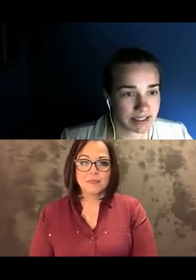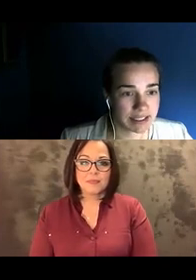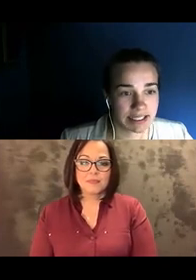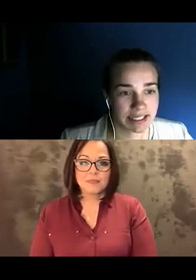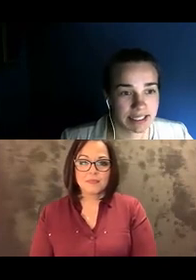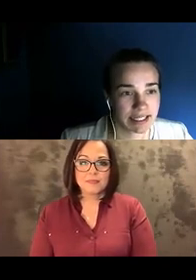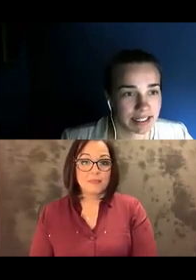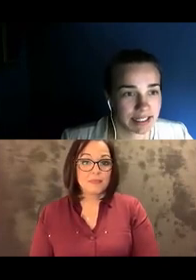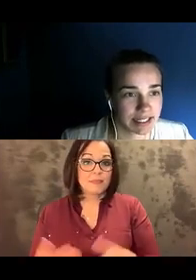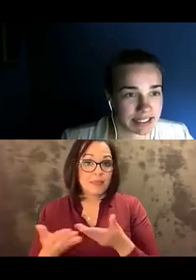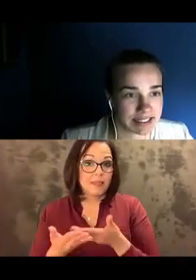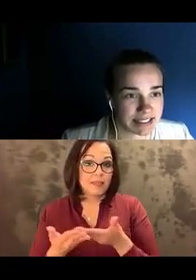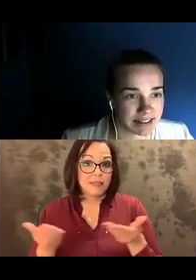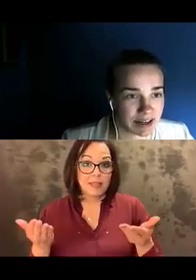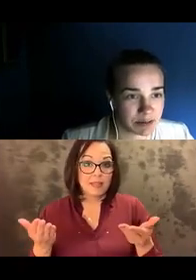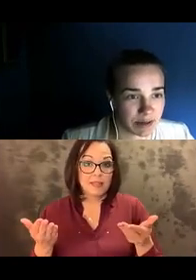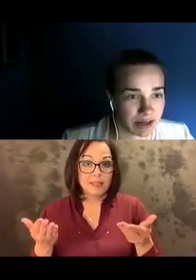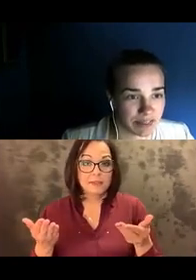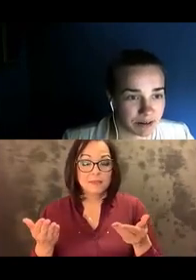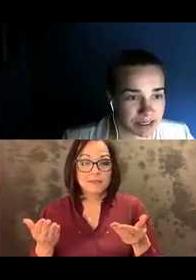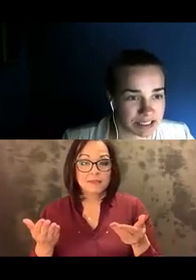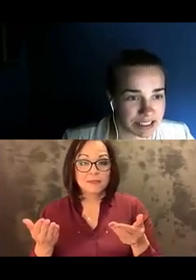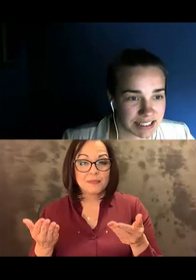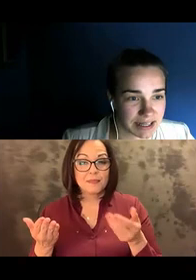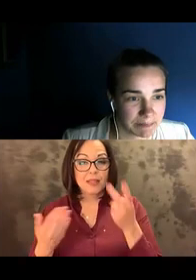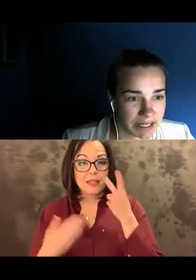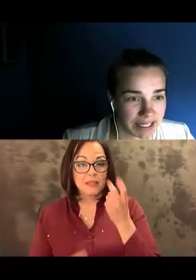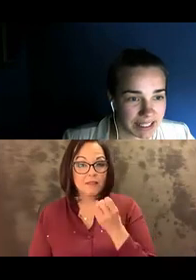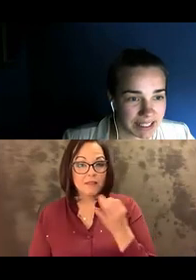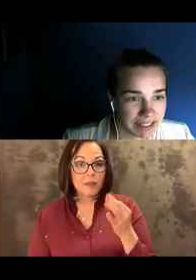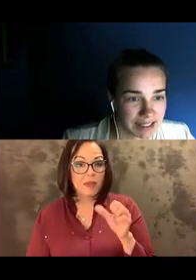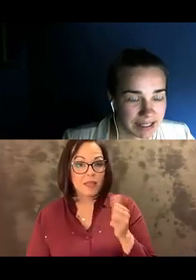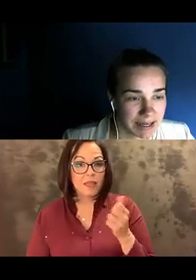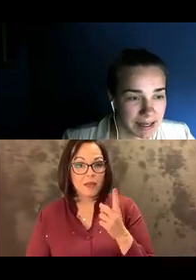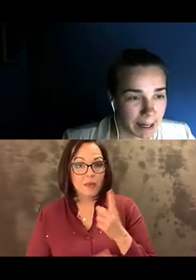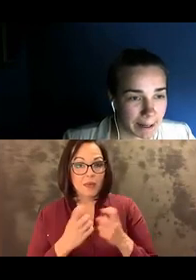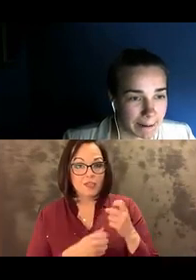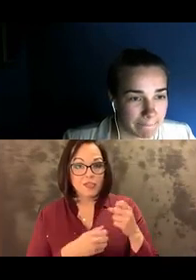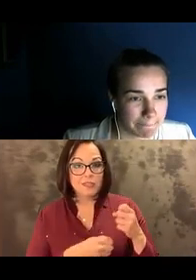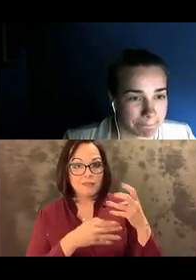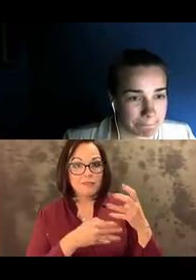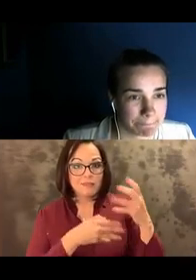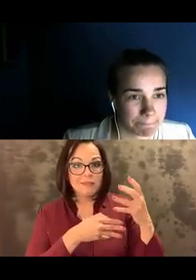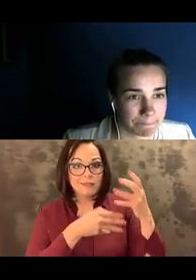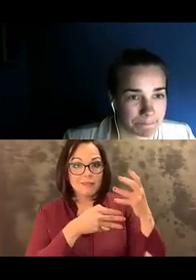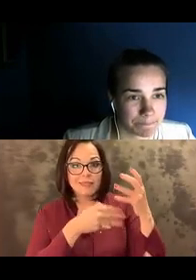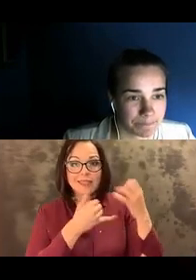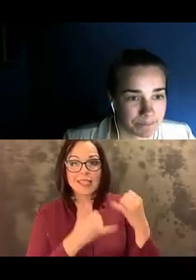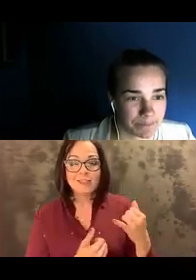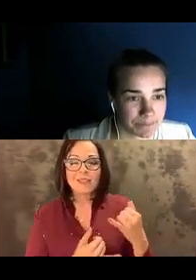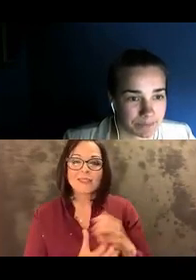Is there, I see a couple other questions coming in.